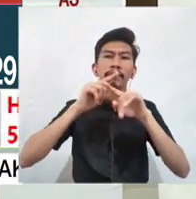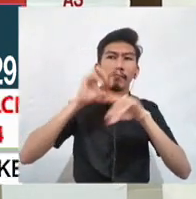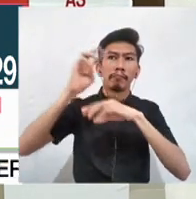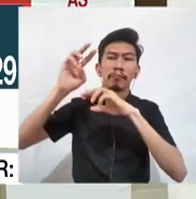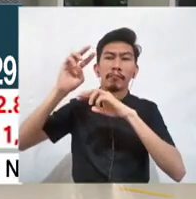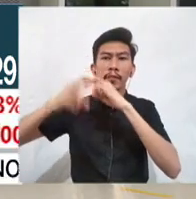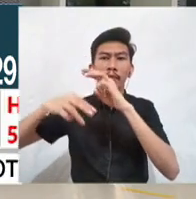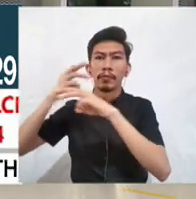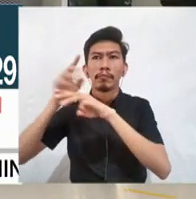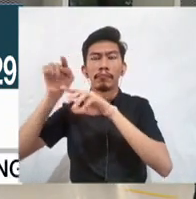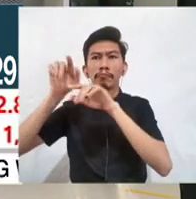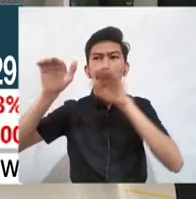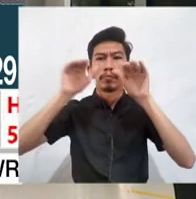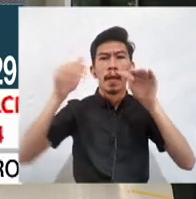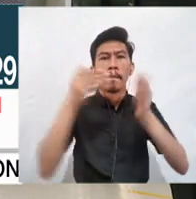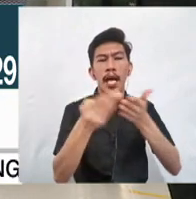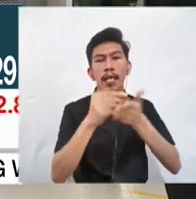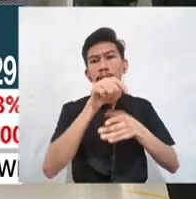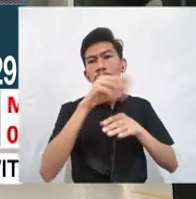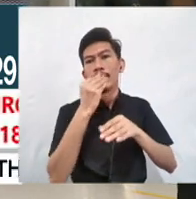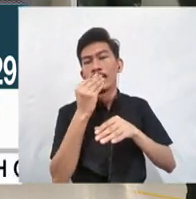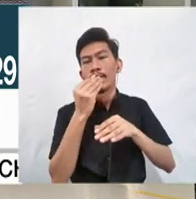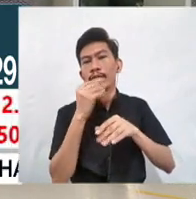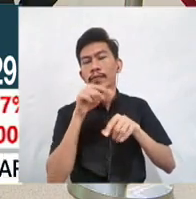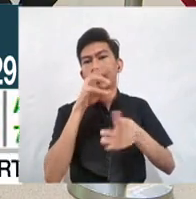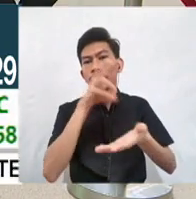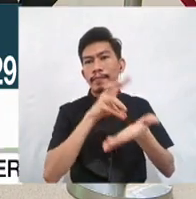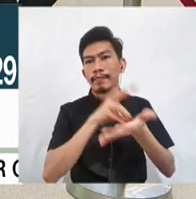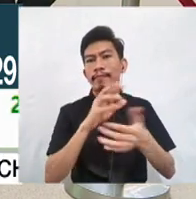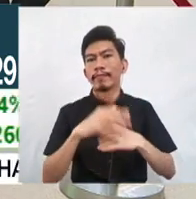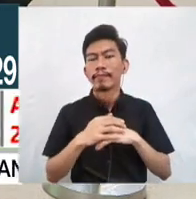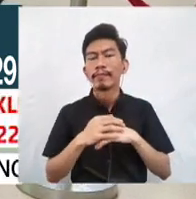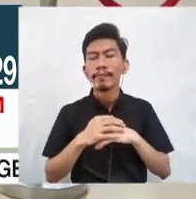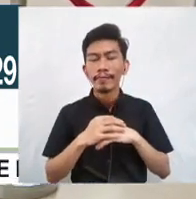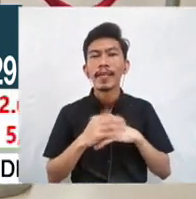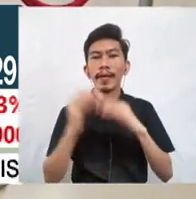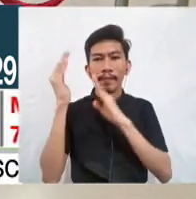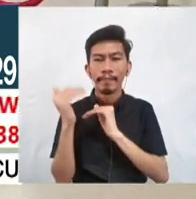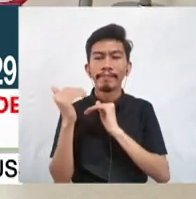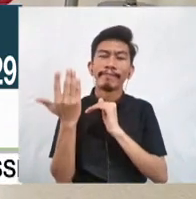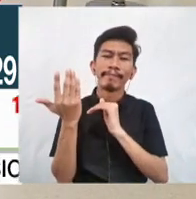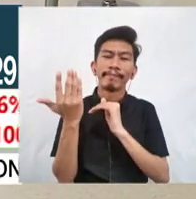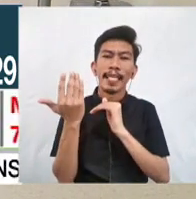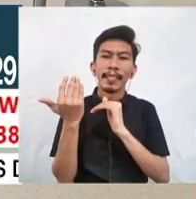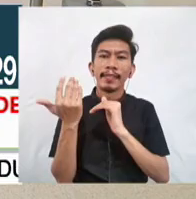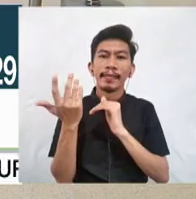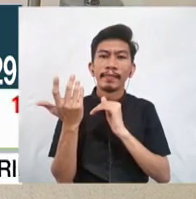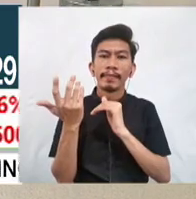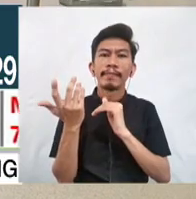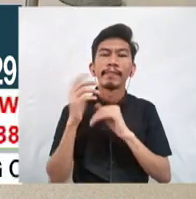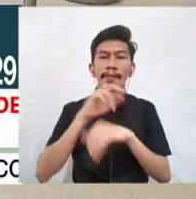their products in the food terminals that we will put up in every region. So mm-hmm. hopefully we will make the